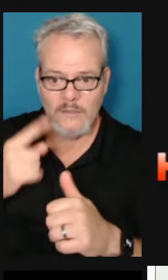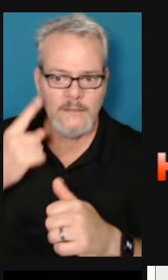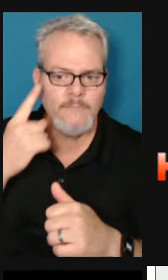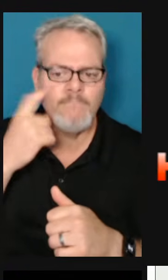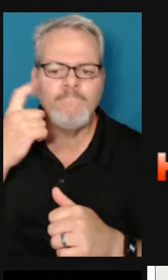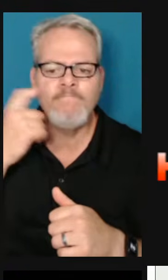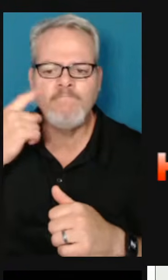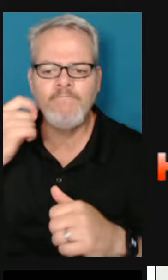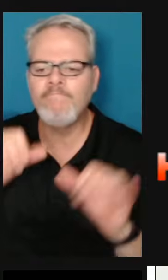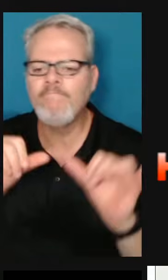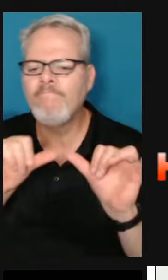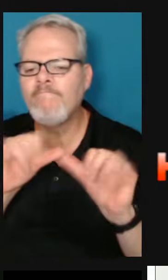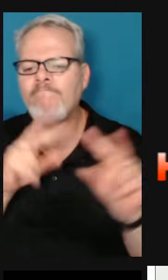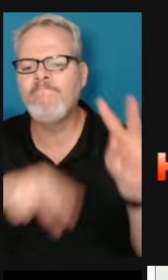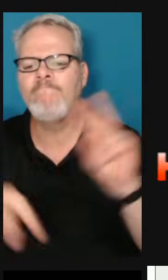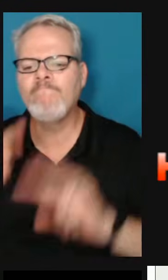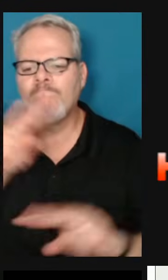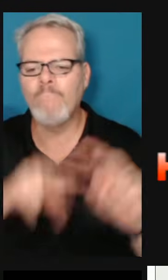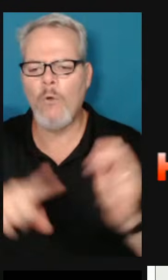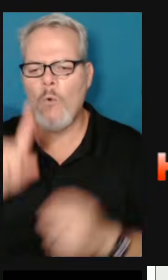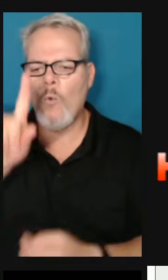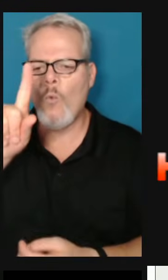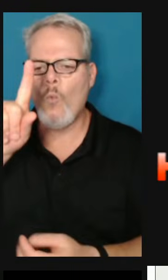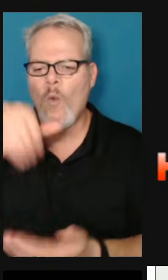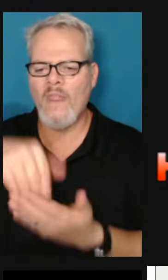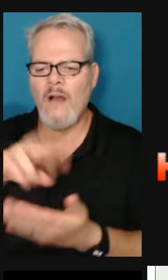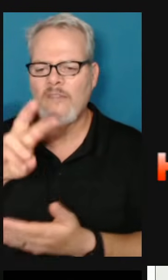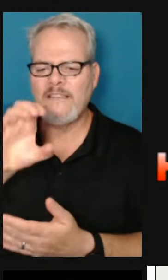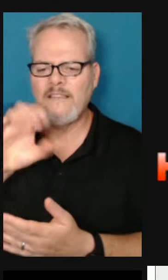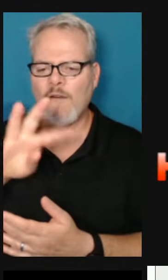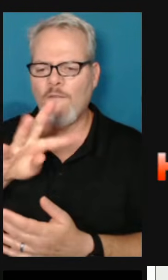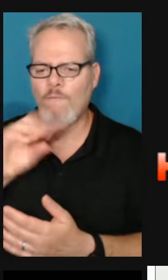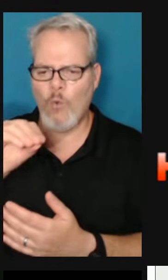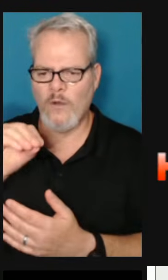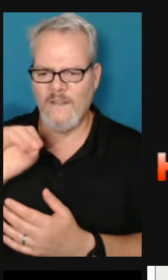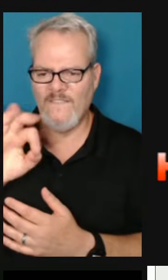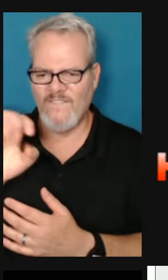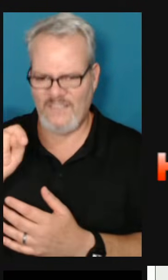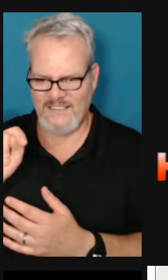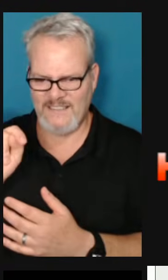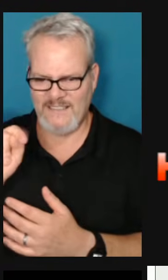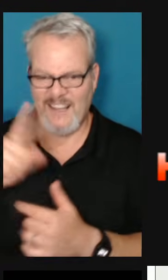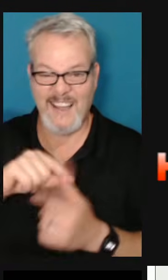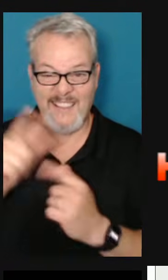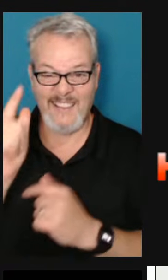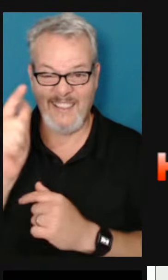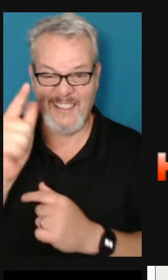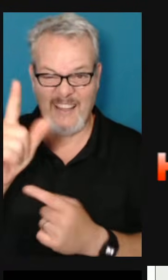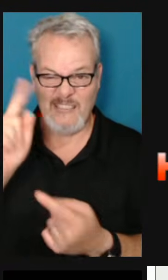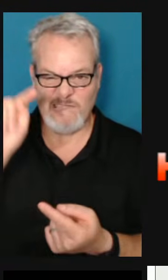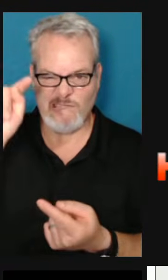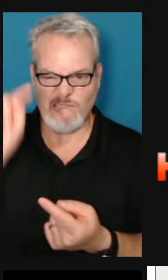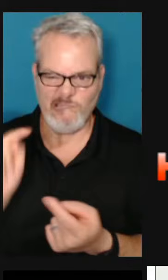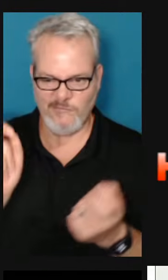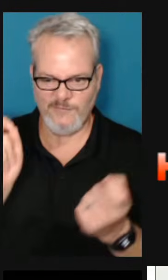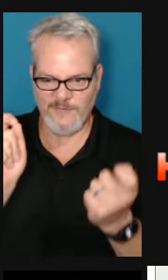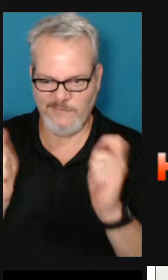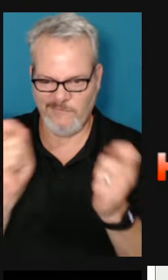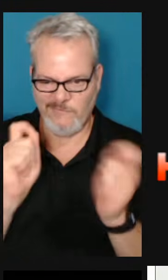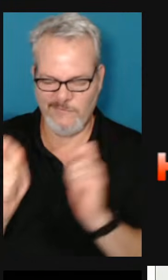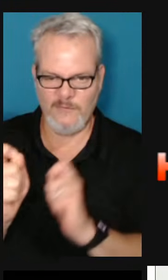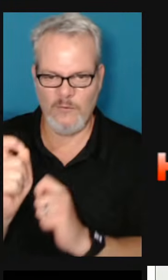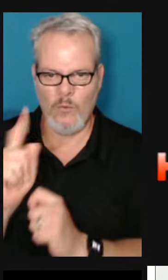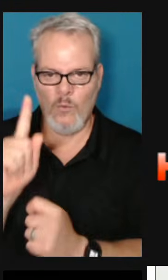meters or 1,640 feet tall. This later gets corrected back downwards to